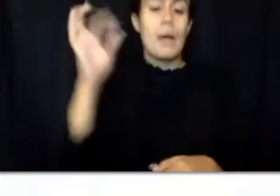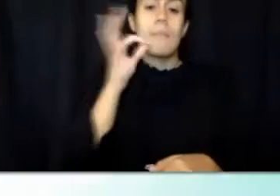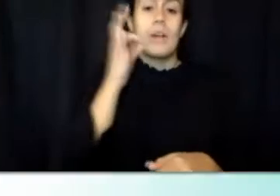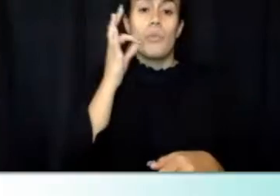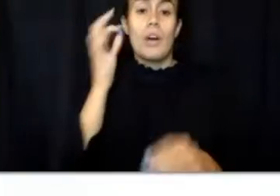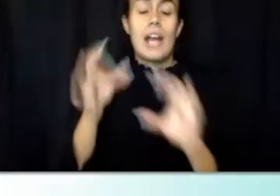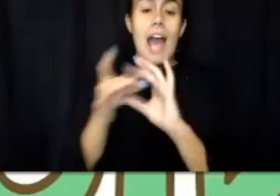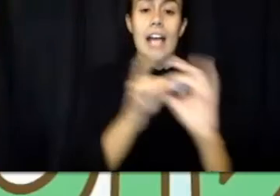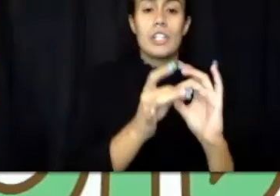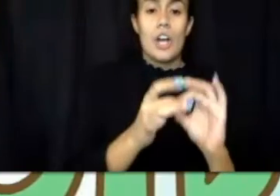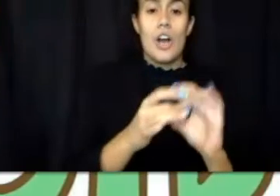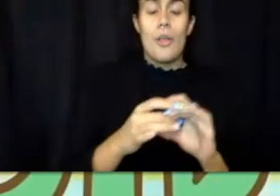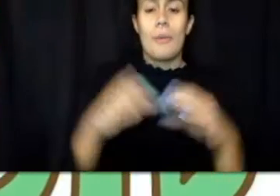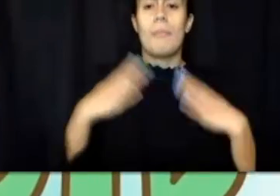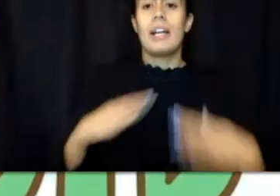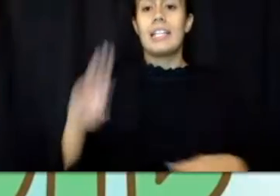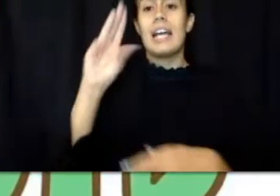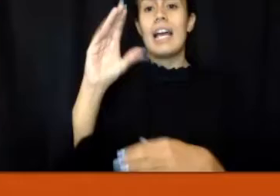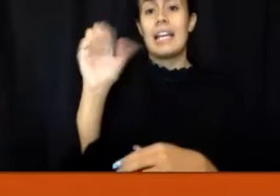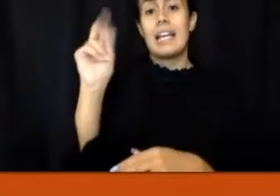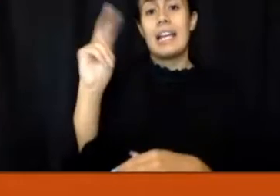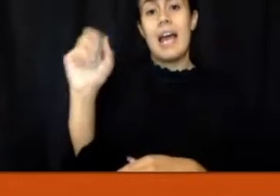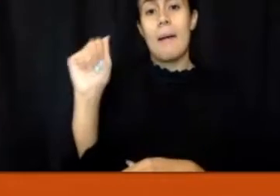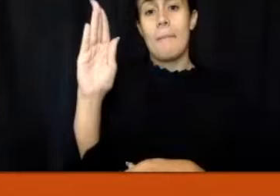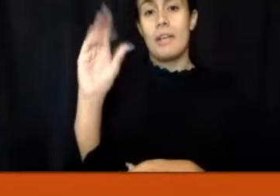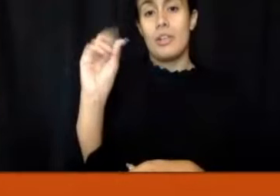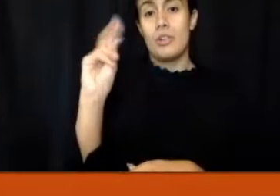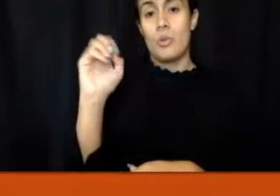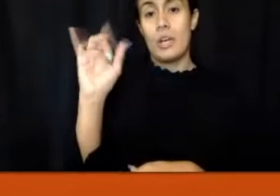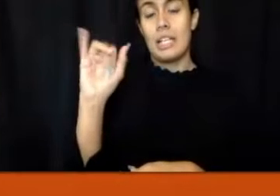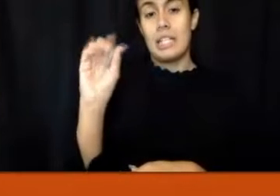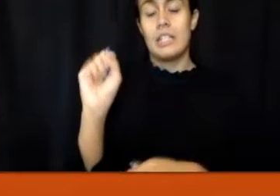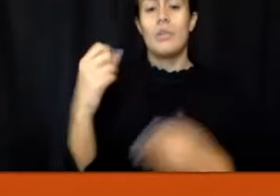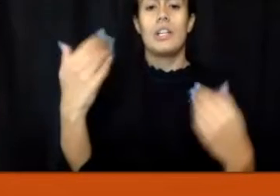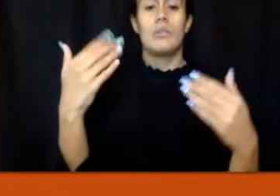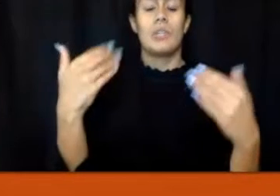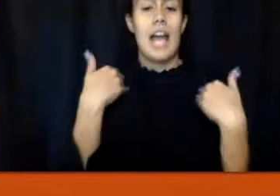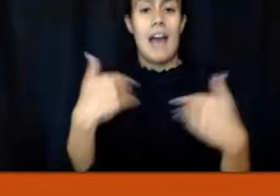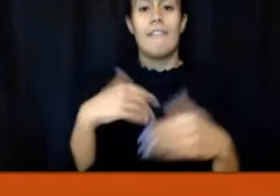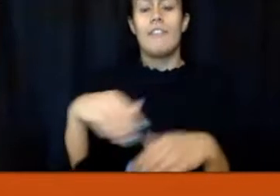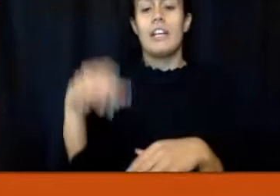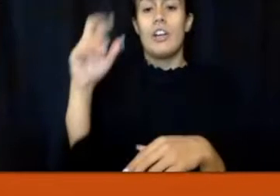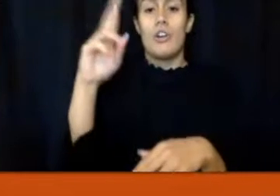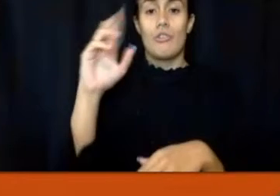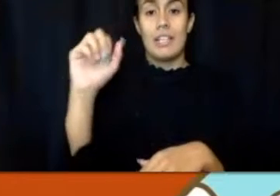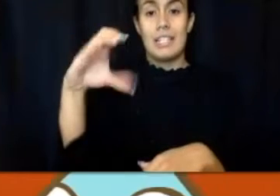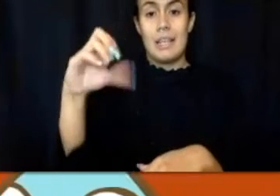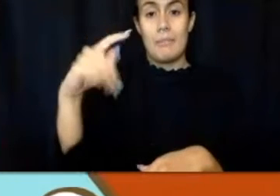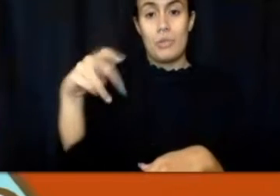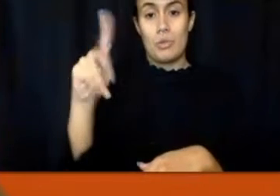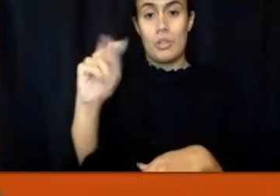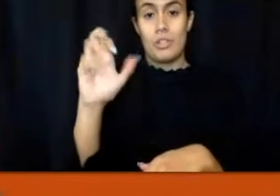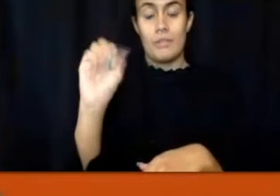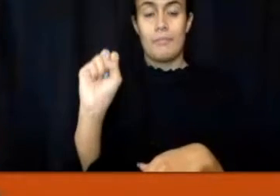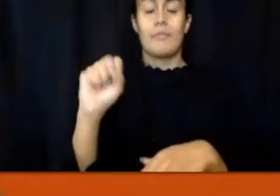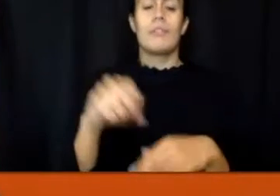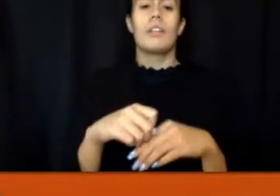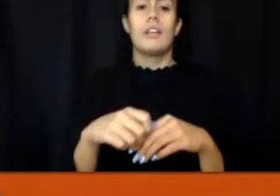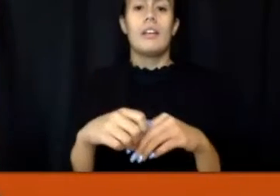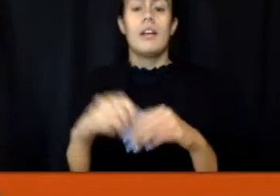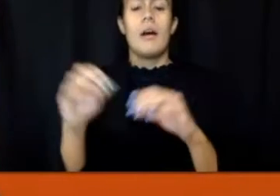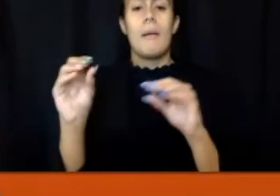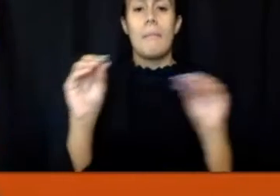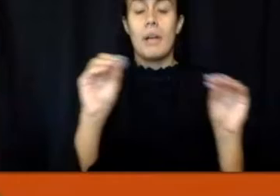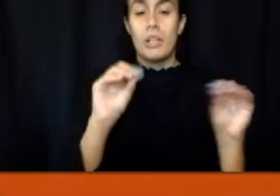Marijuana acts on the body's cannabinoid system, which has receptors all over the brain and body. Molecules native